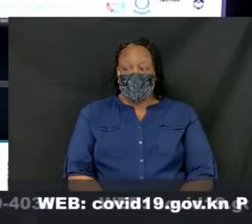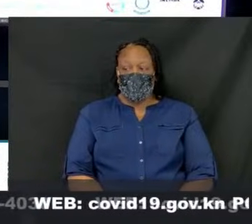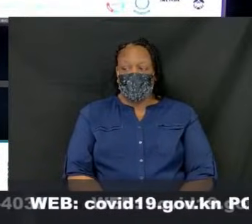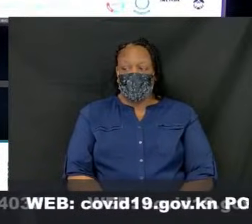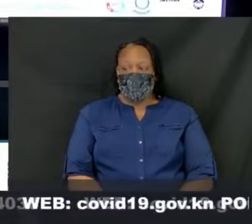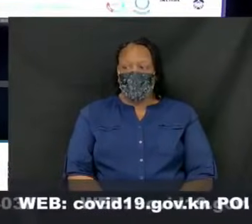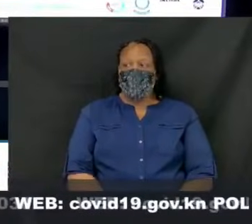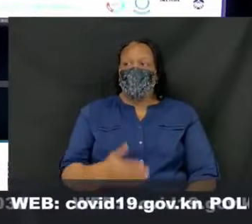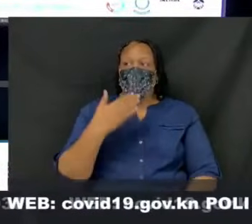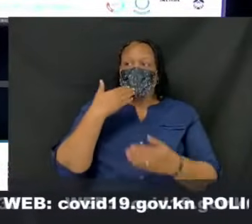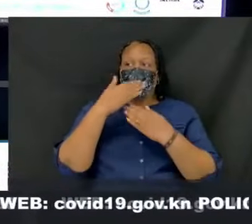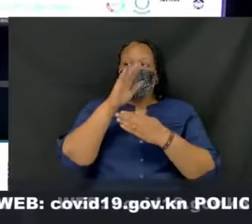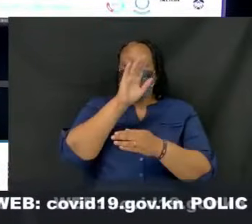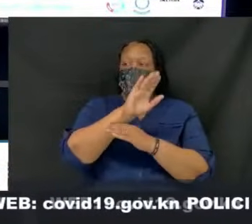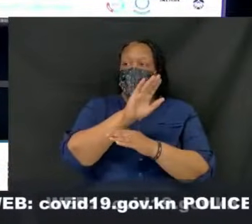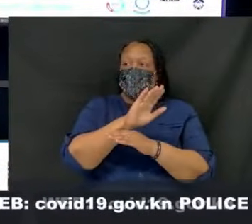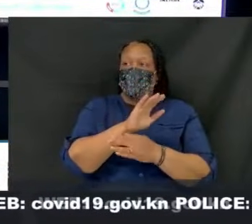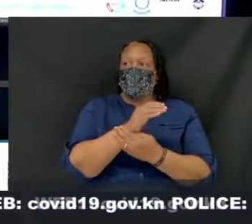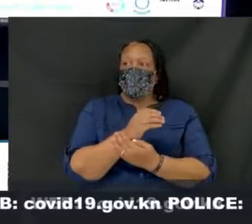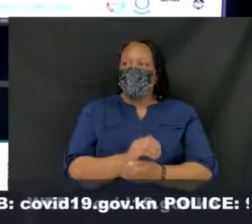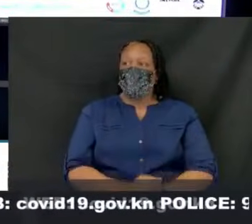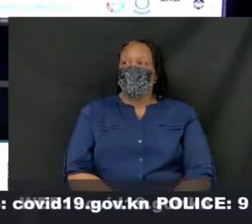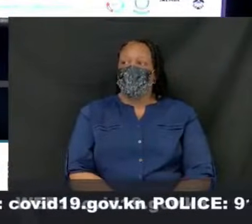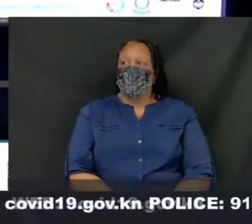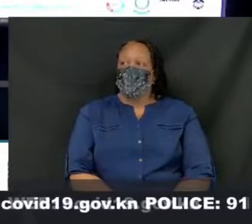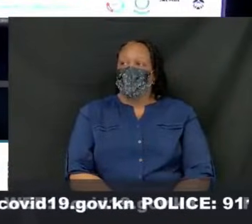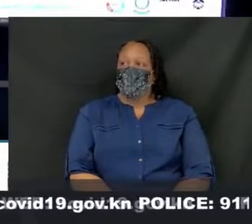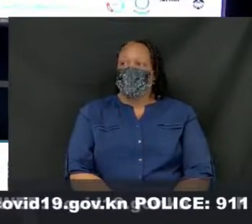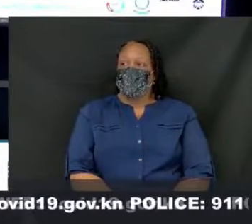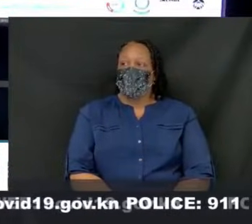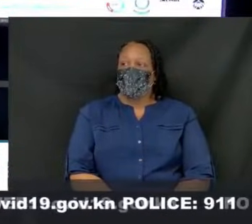Good afternoon, everyone. Mr. Samuel, before I answer, I'm going to